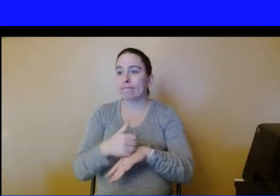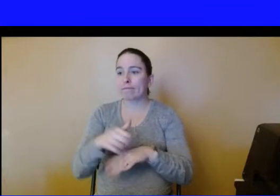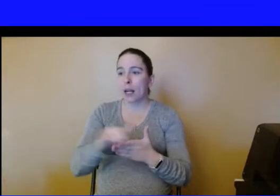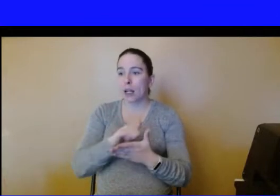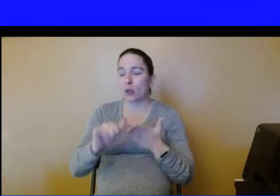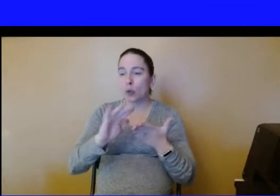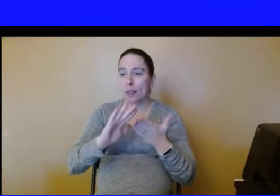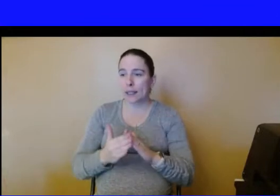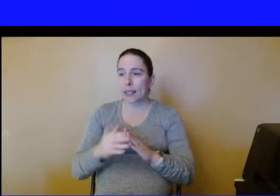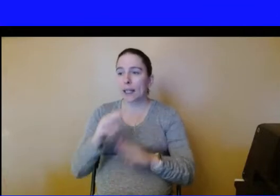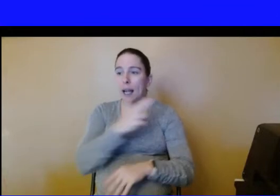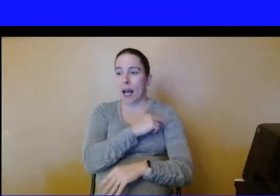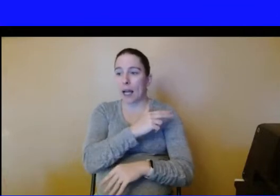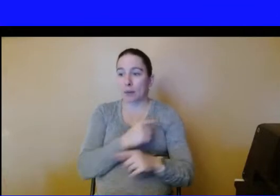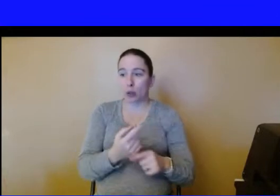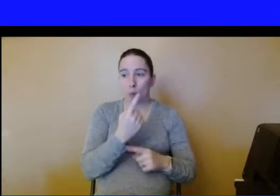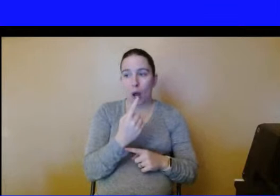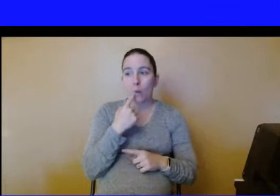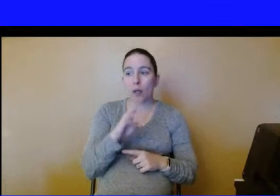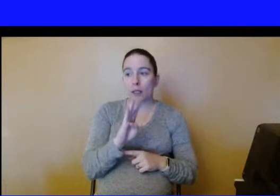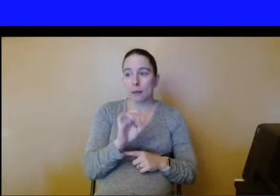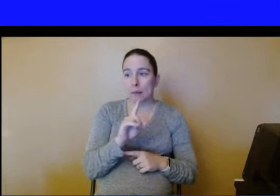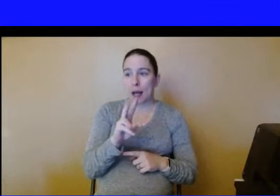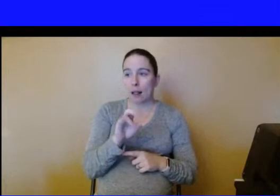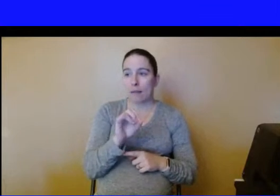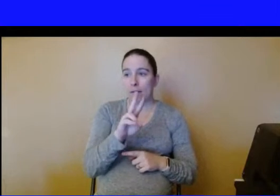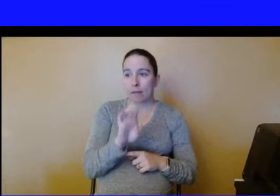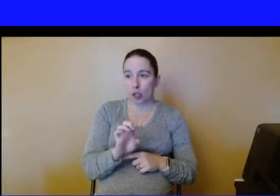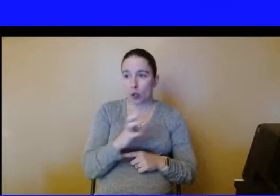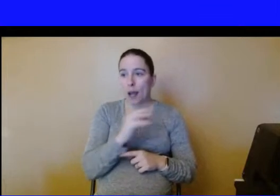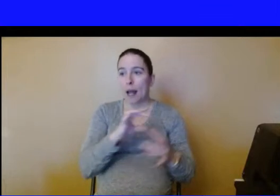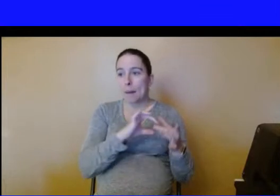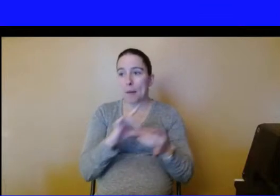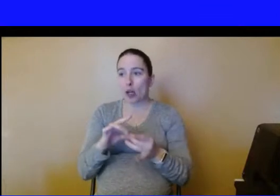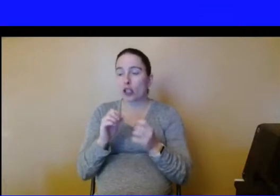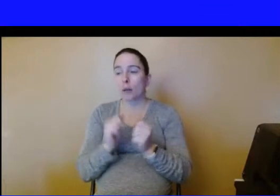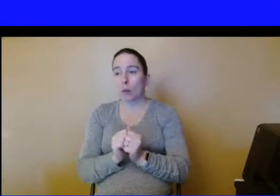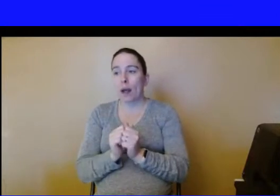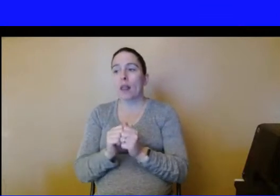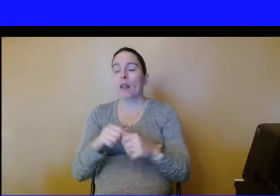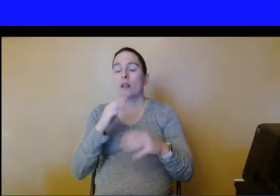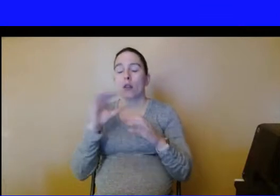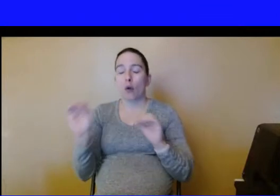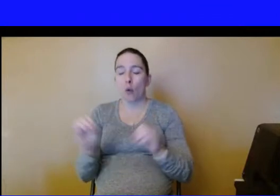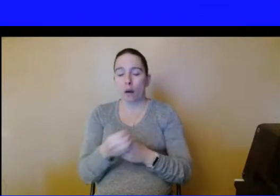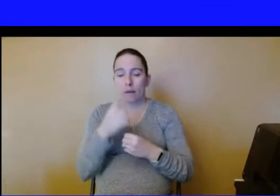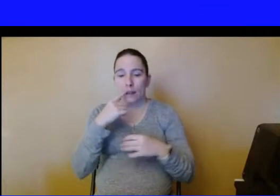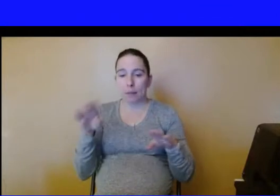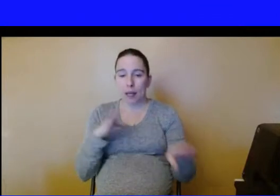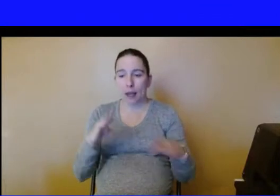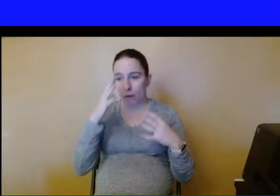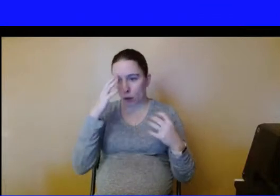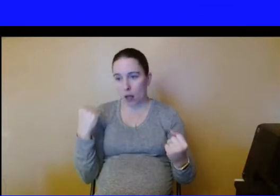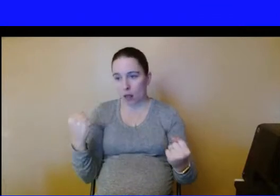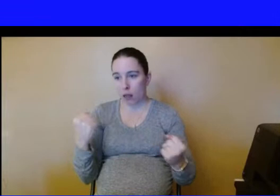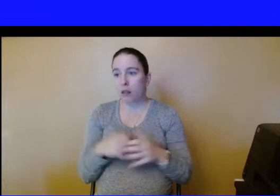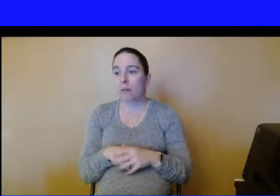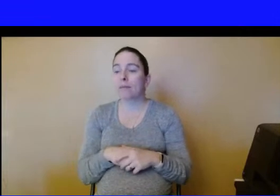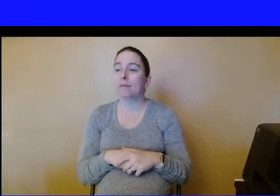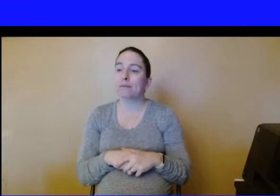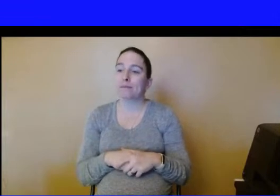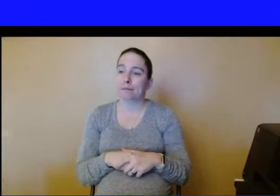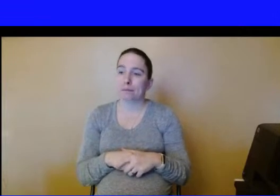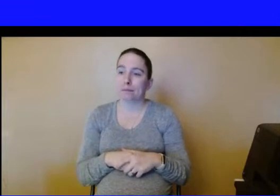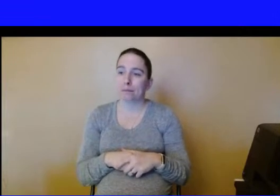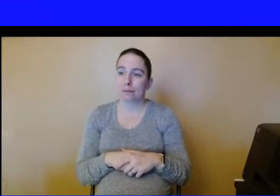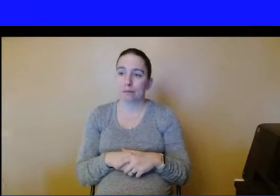new program models such as Pathway Home. Pathway Home's goal is to ensure uninterrupted and coordinated access